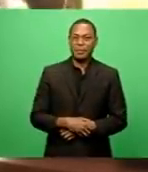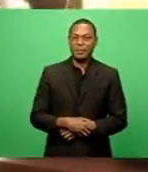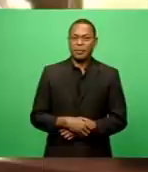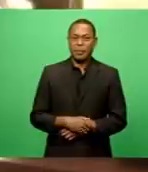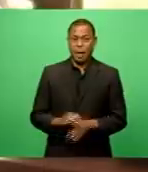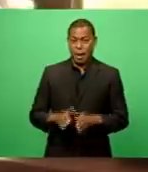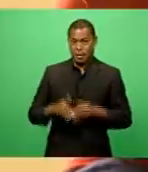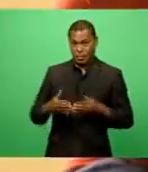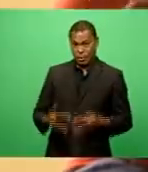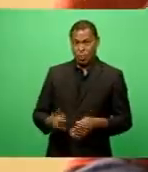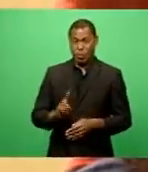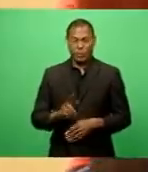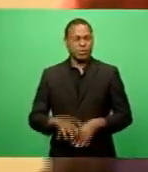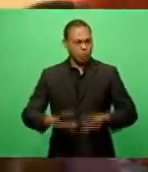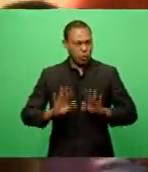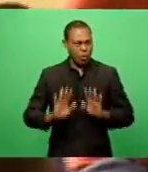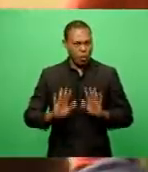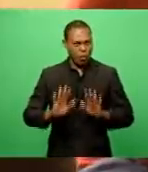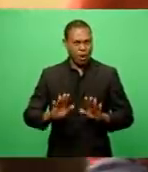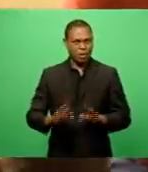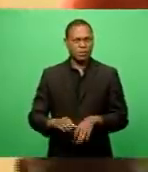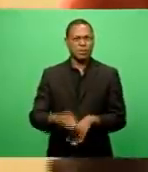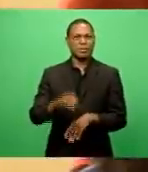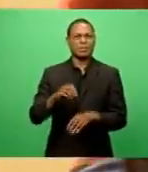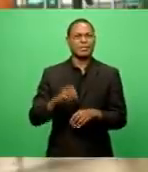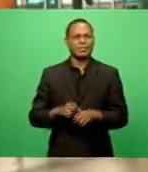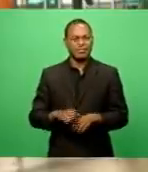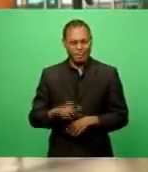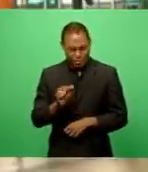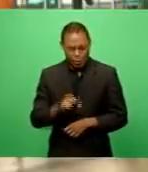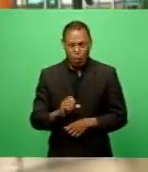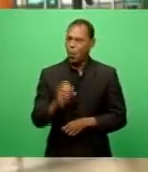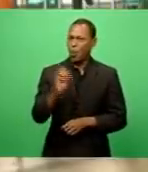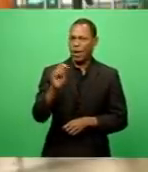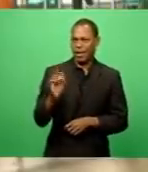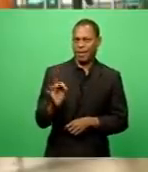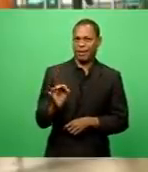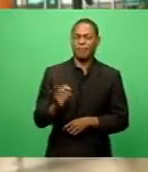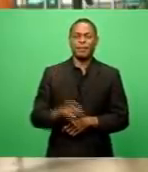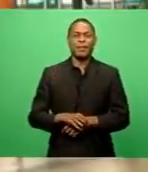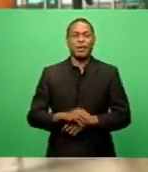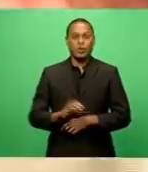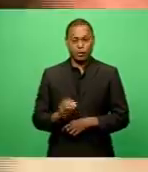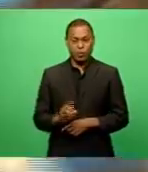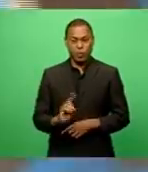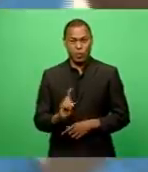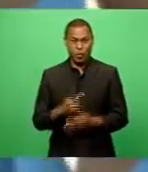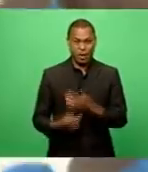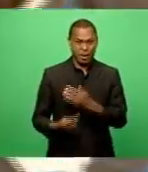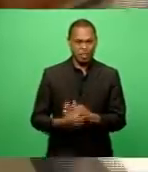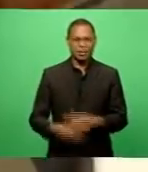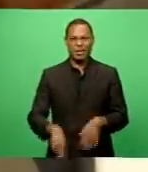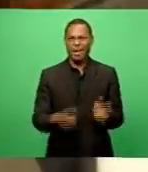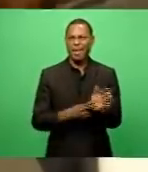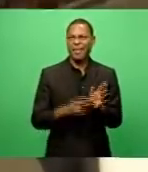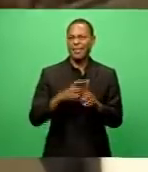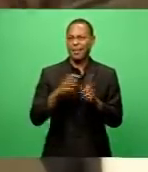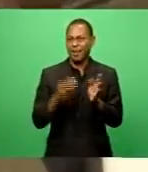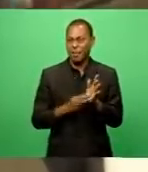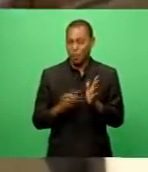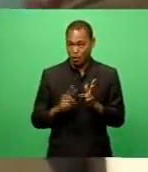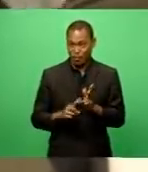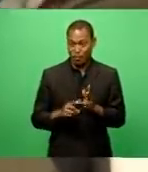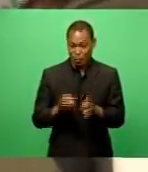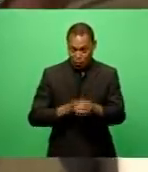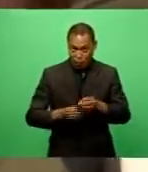eased, they will await the OK from relevant authorities. We are still waiting for the call from NDMO to move back. We